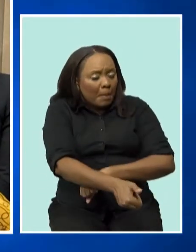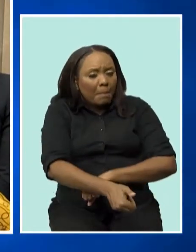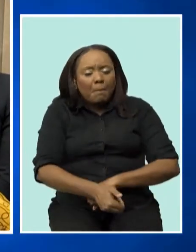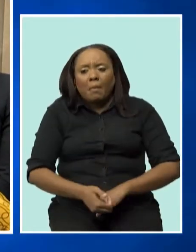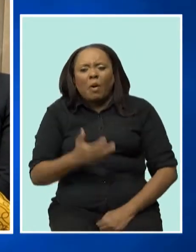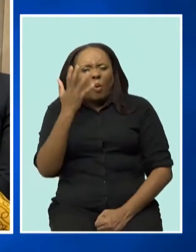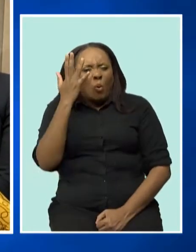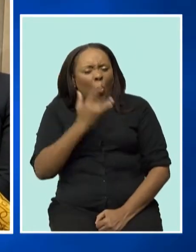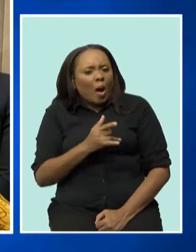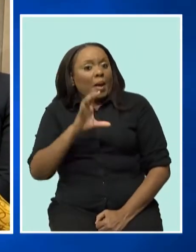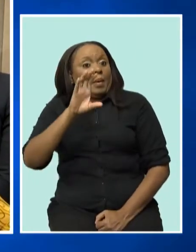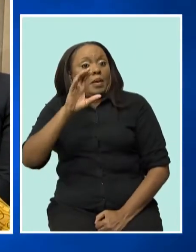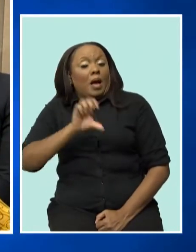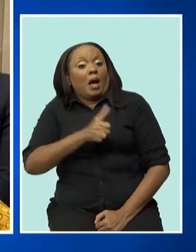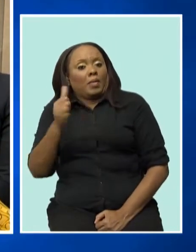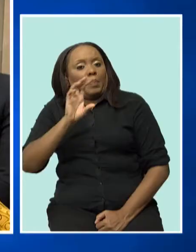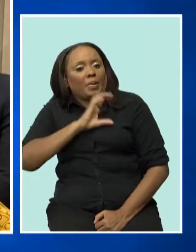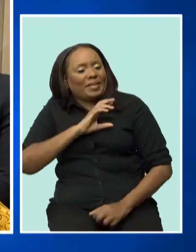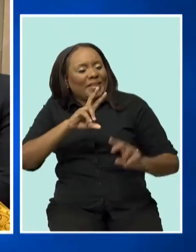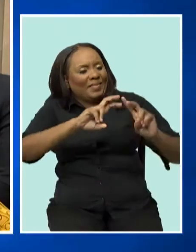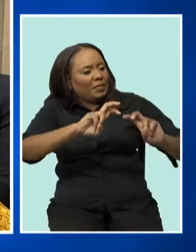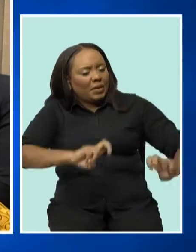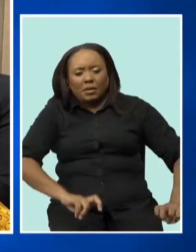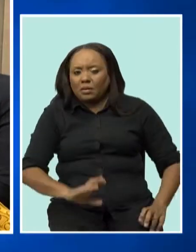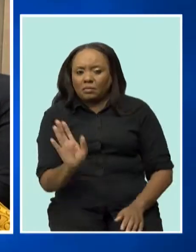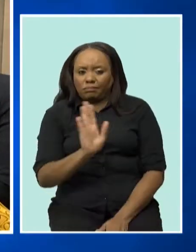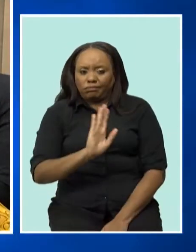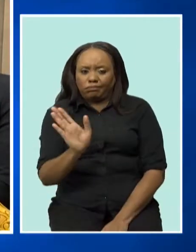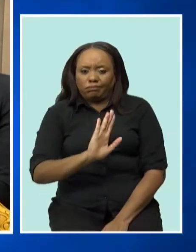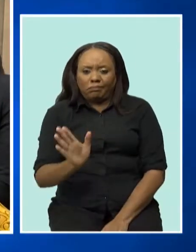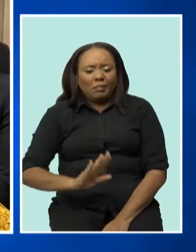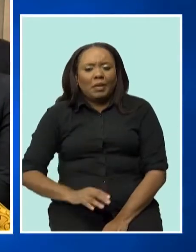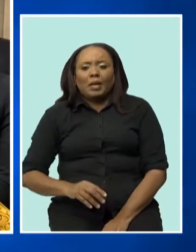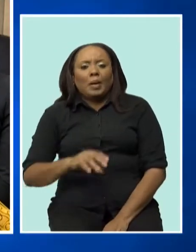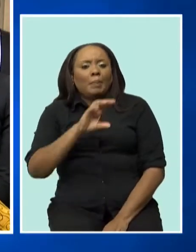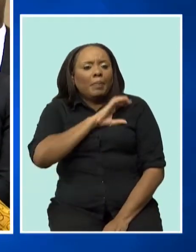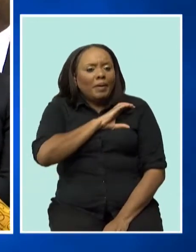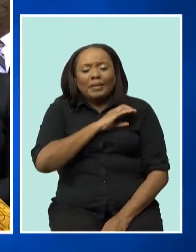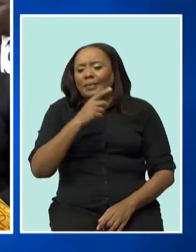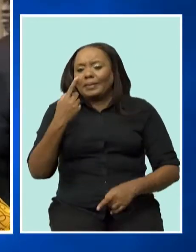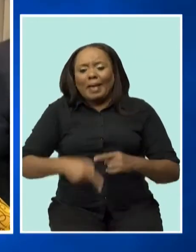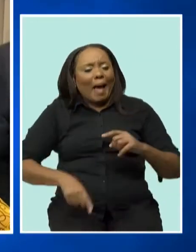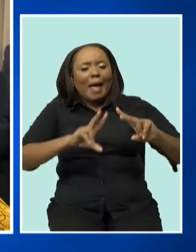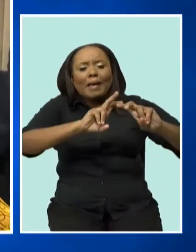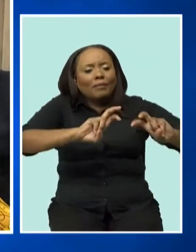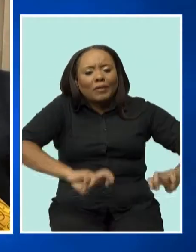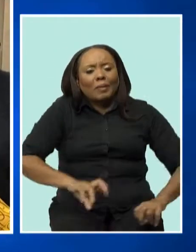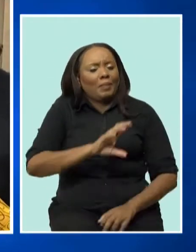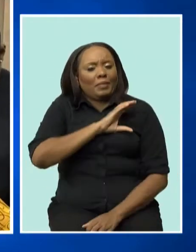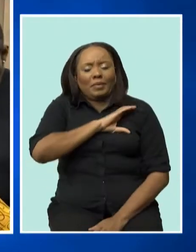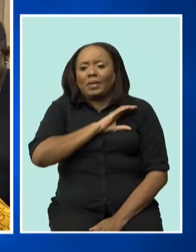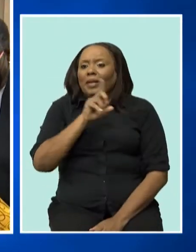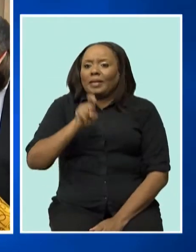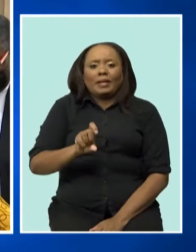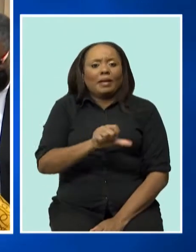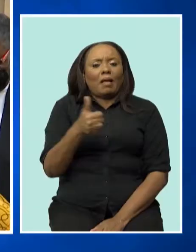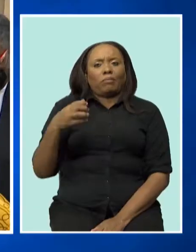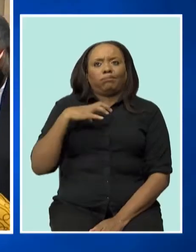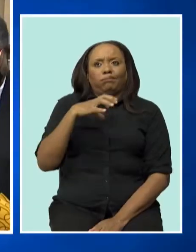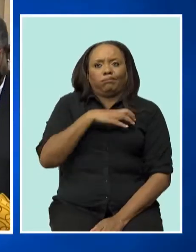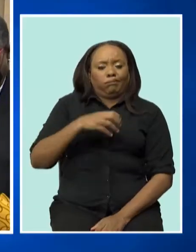or if not a separate body, a separate division within the system